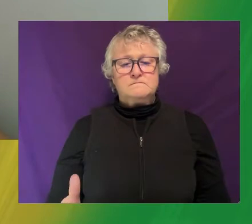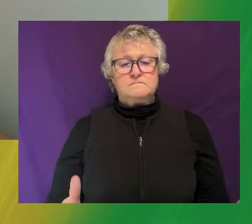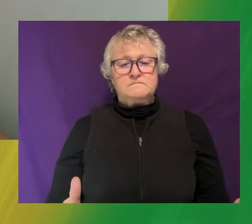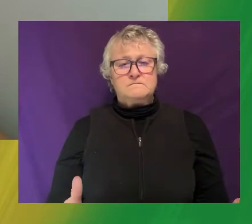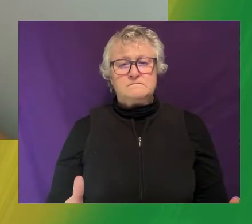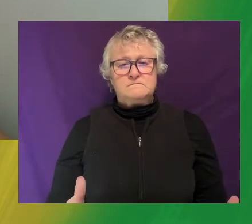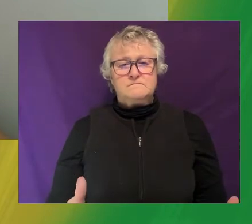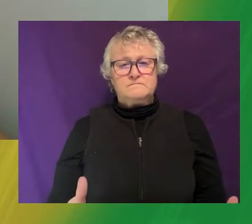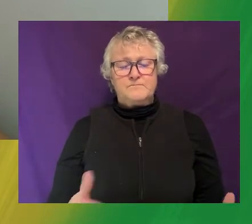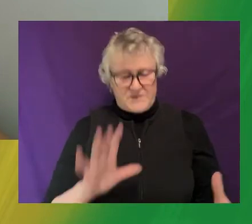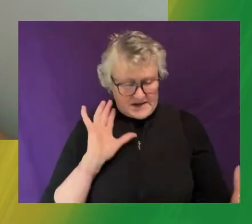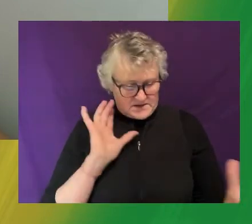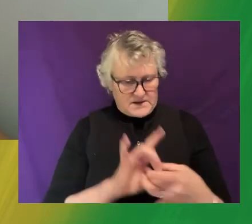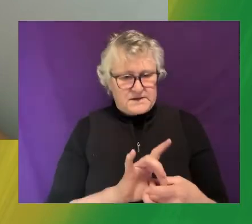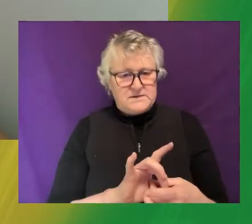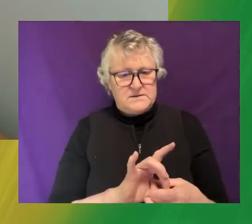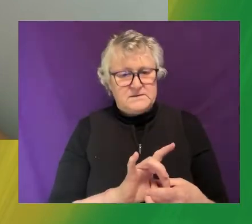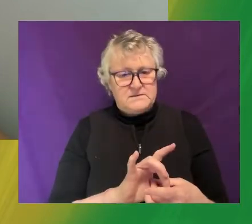Connected.